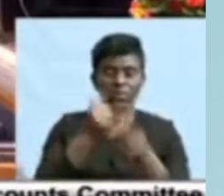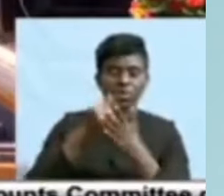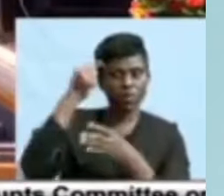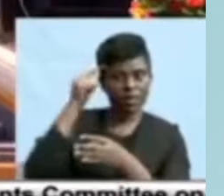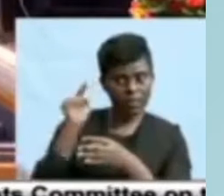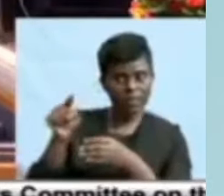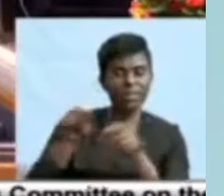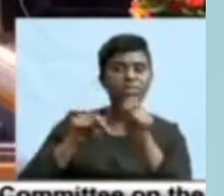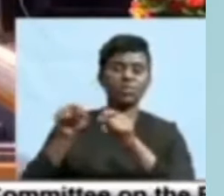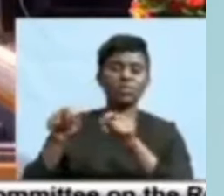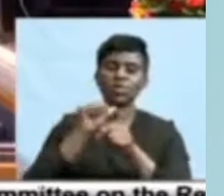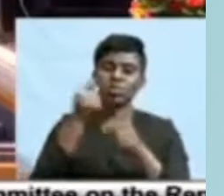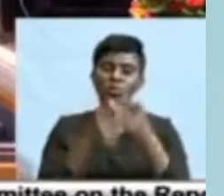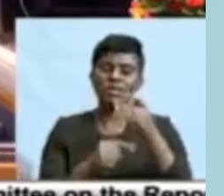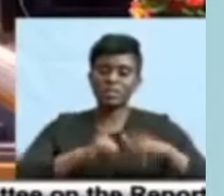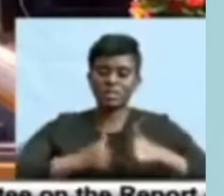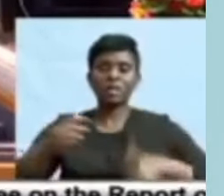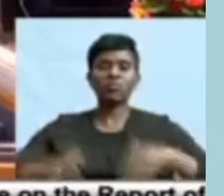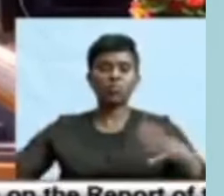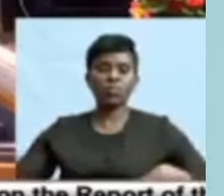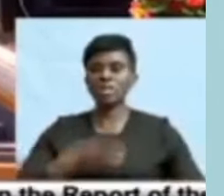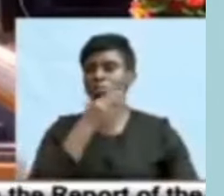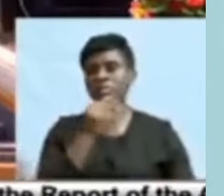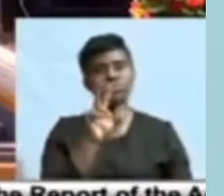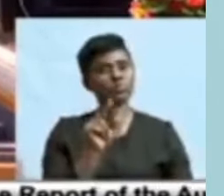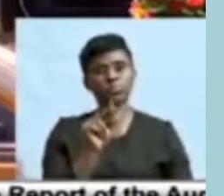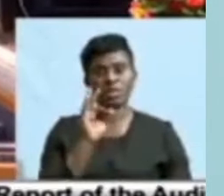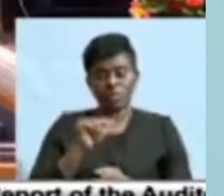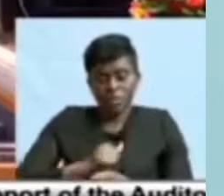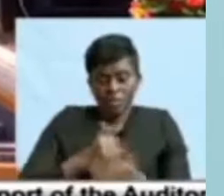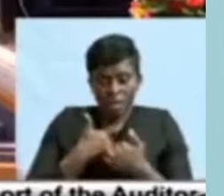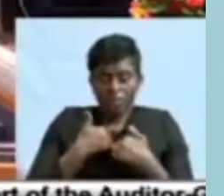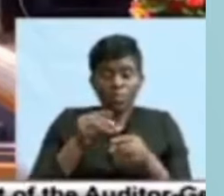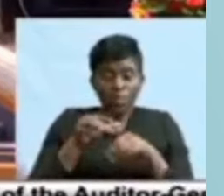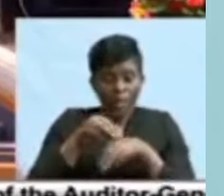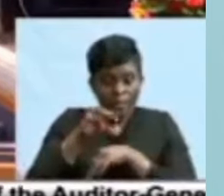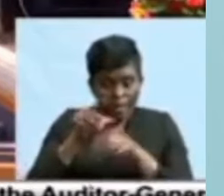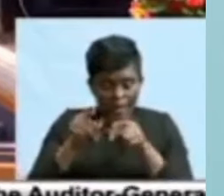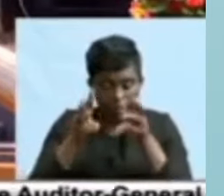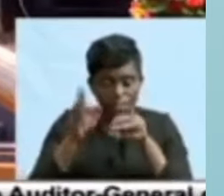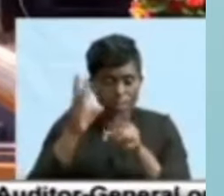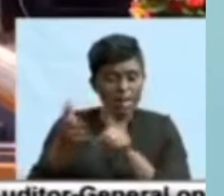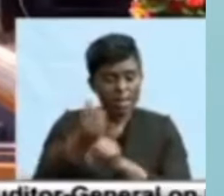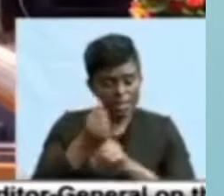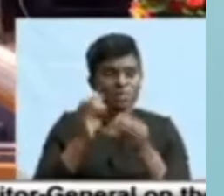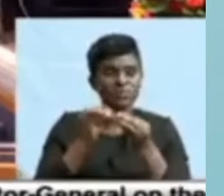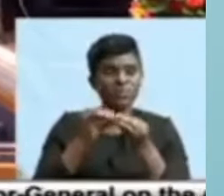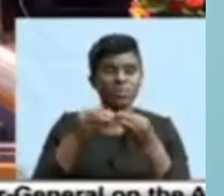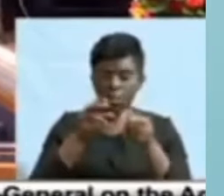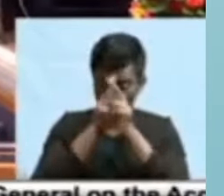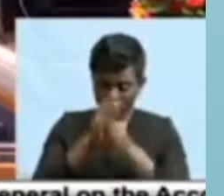government in power, not to be a complaints commission. So if we are guided that way, we'll be able to achieve more. May